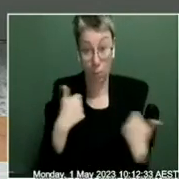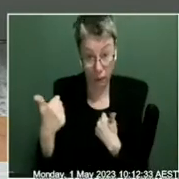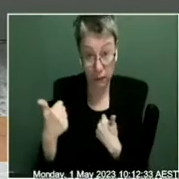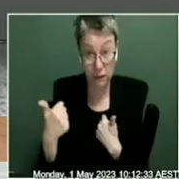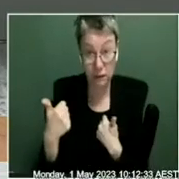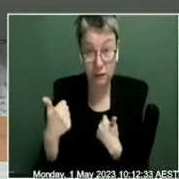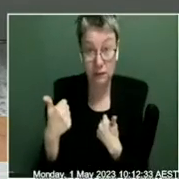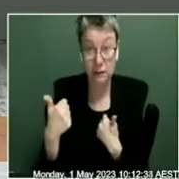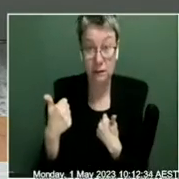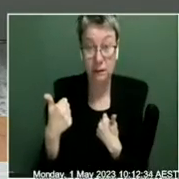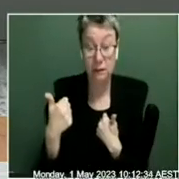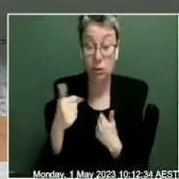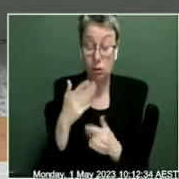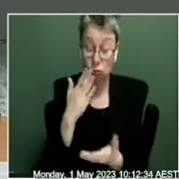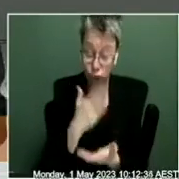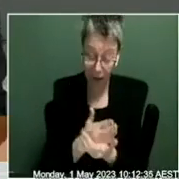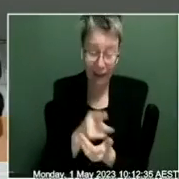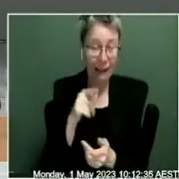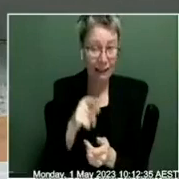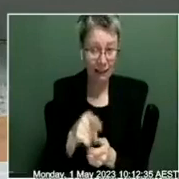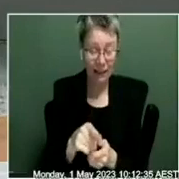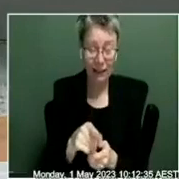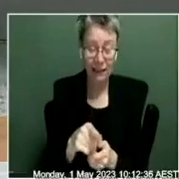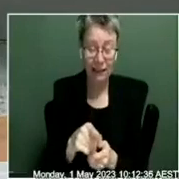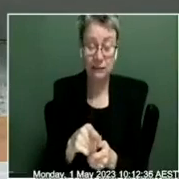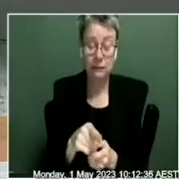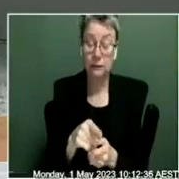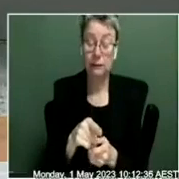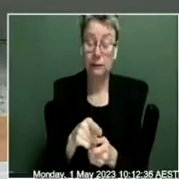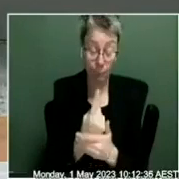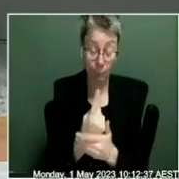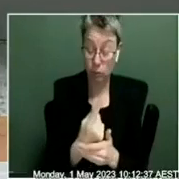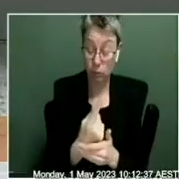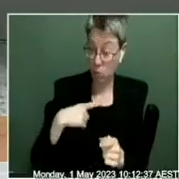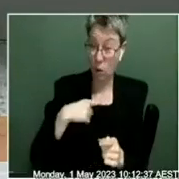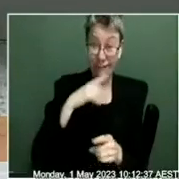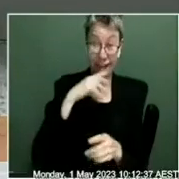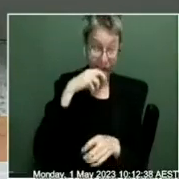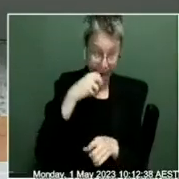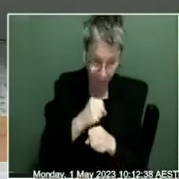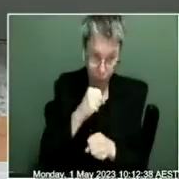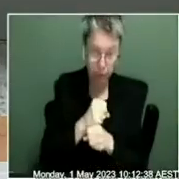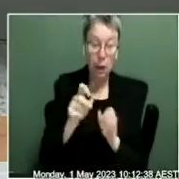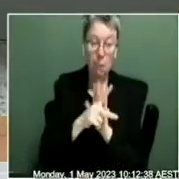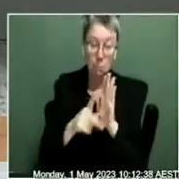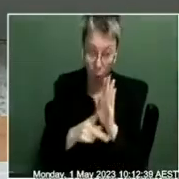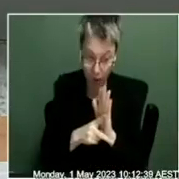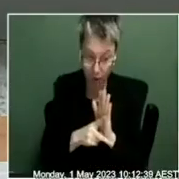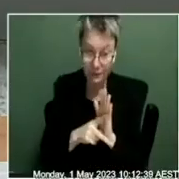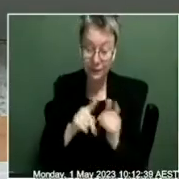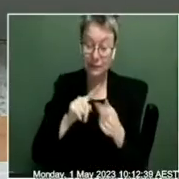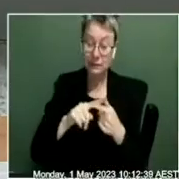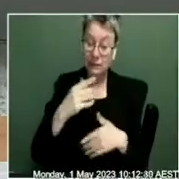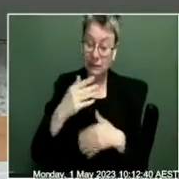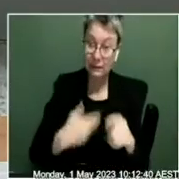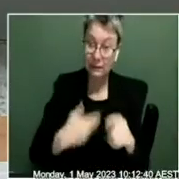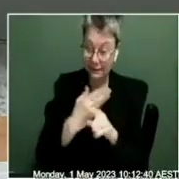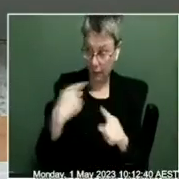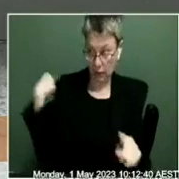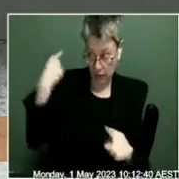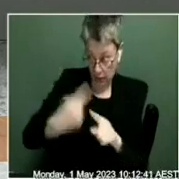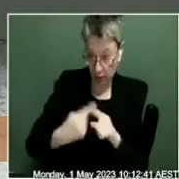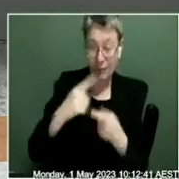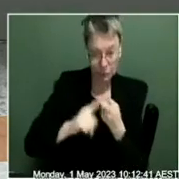and practices. So the department accepts that government policies are currently